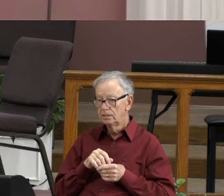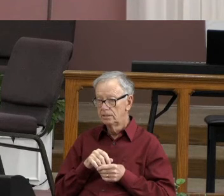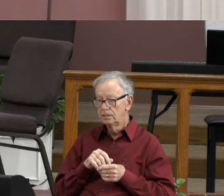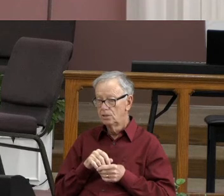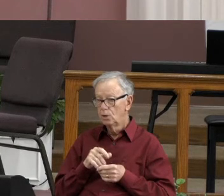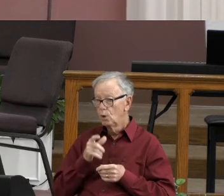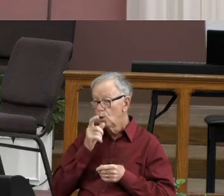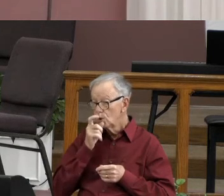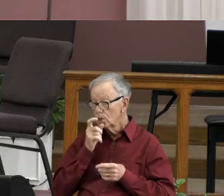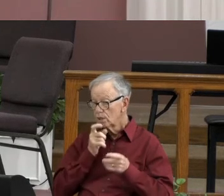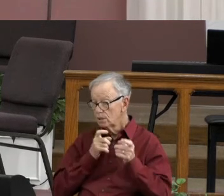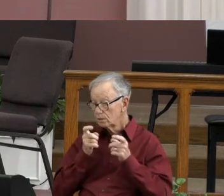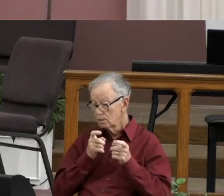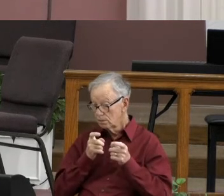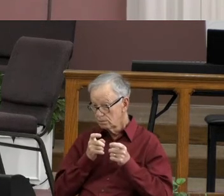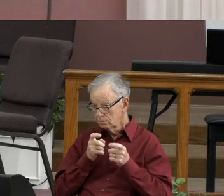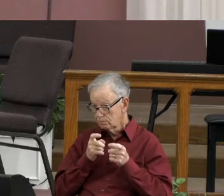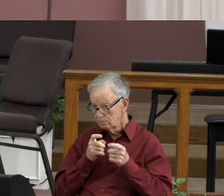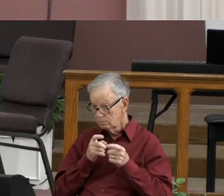But who's in charge?